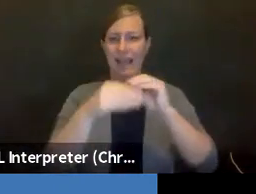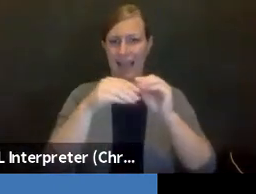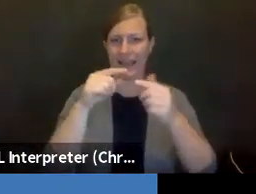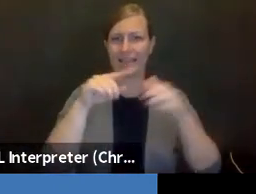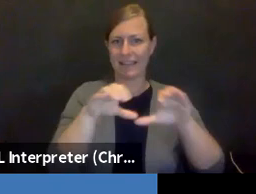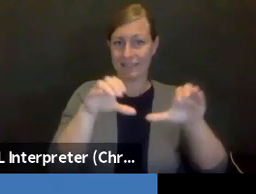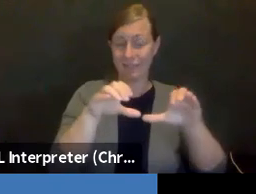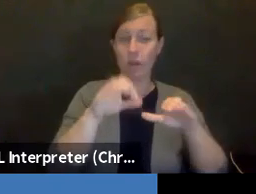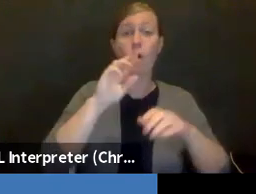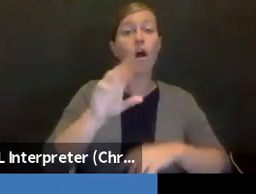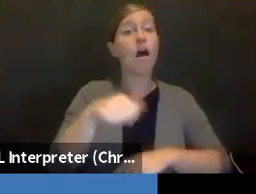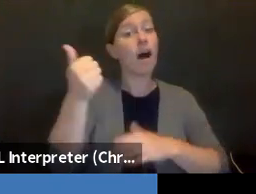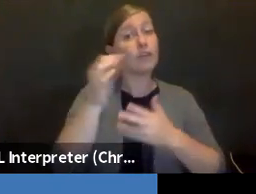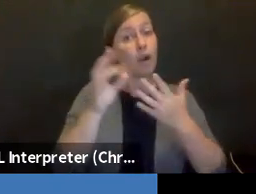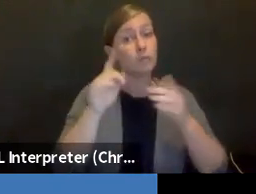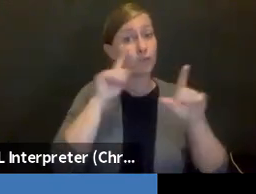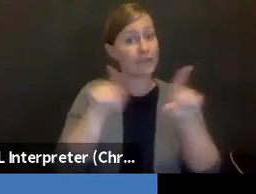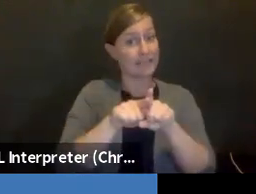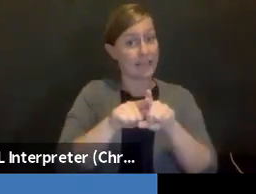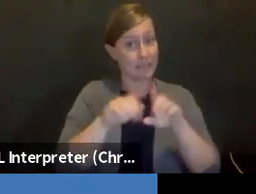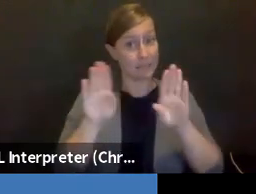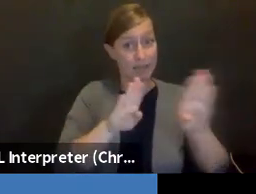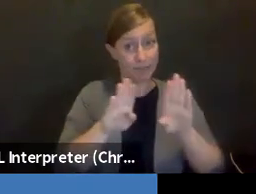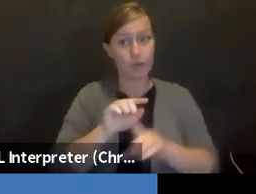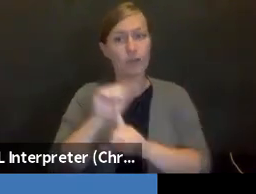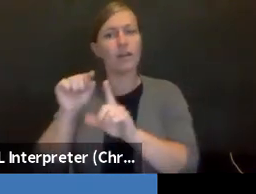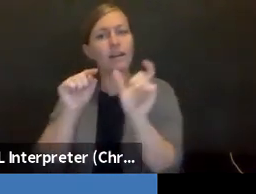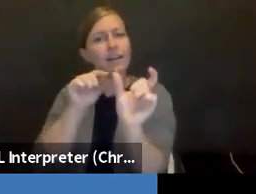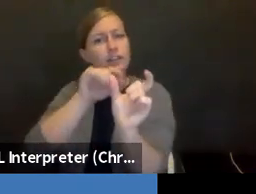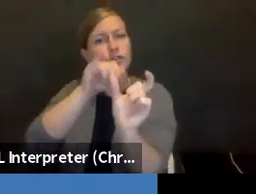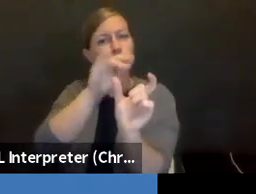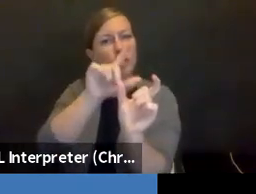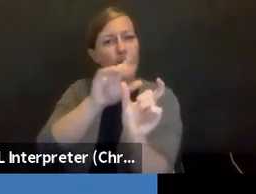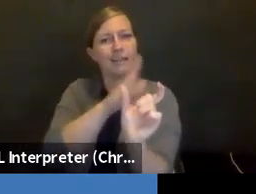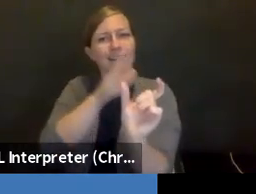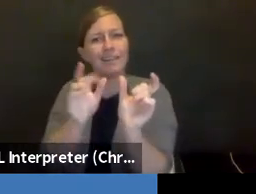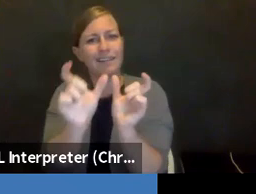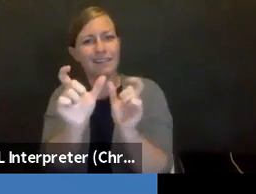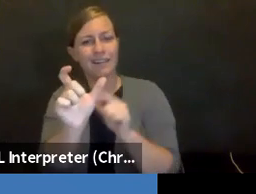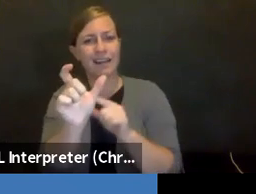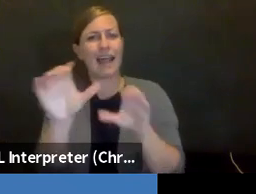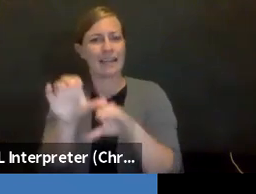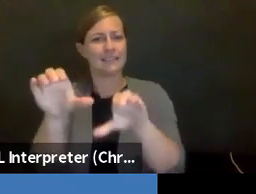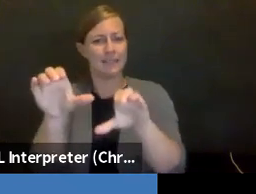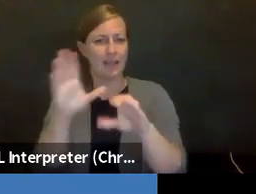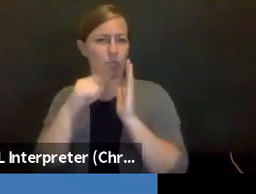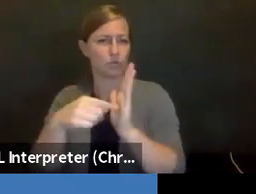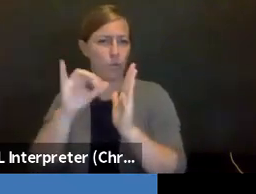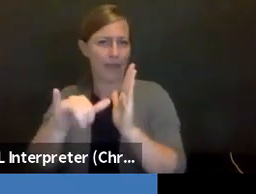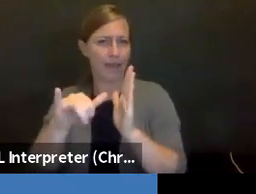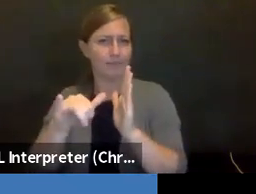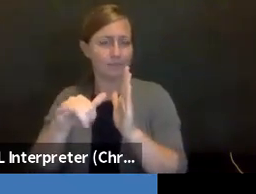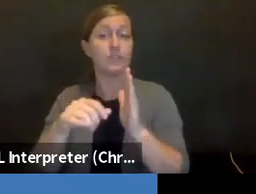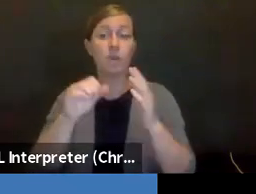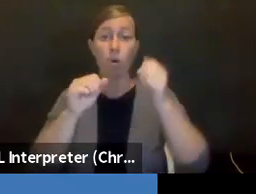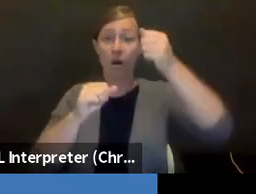activities by going to the activities tab. So I can click from journal into activities, which I'm going to do. Both of them take you to the